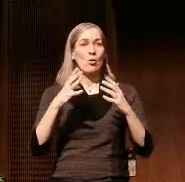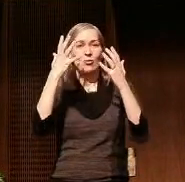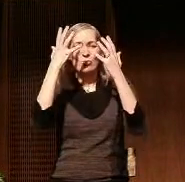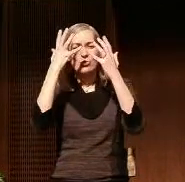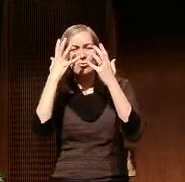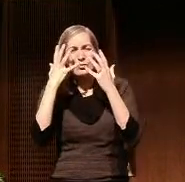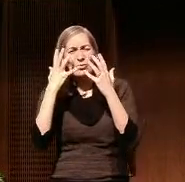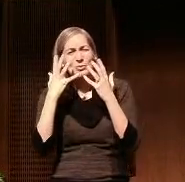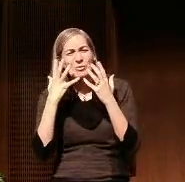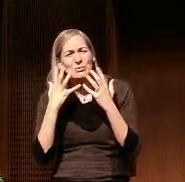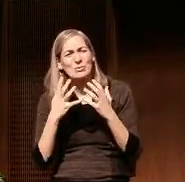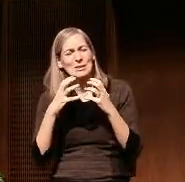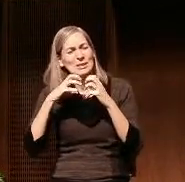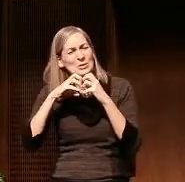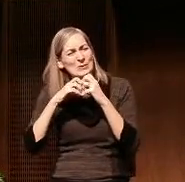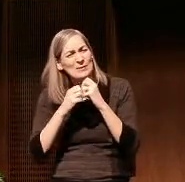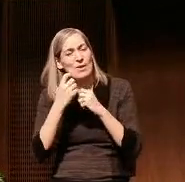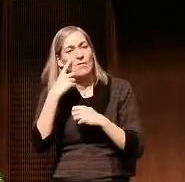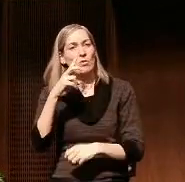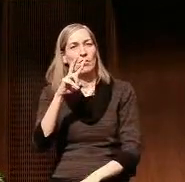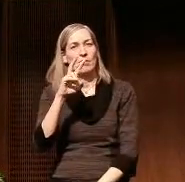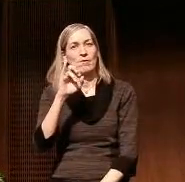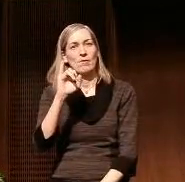for Virgil.